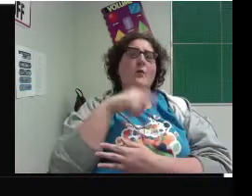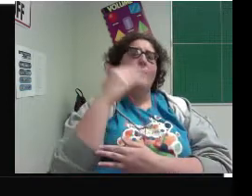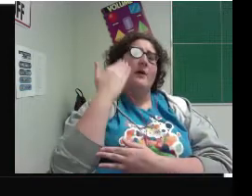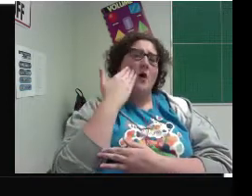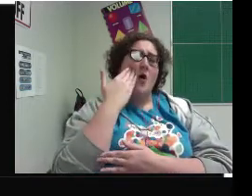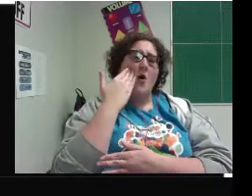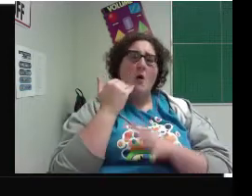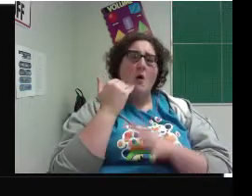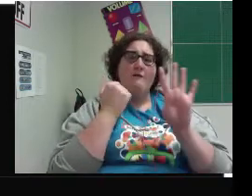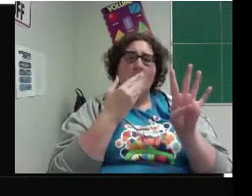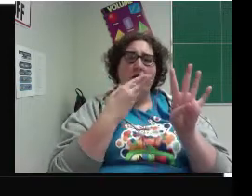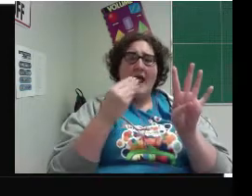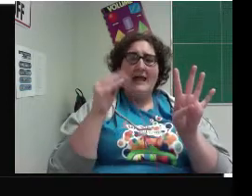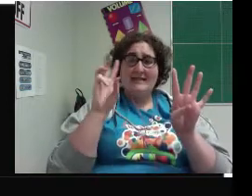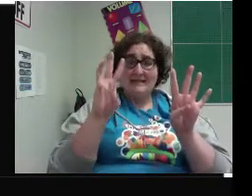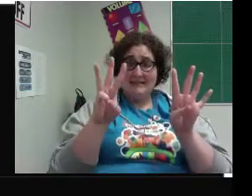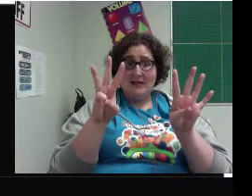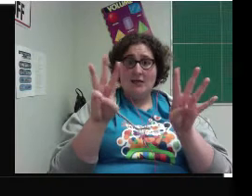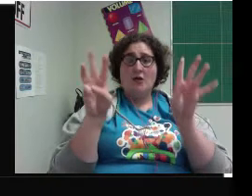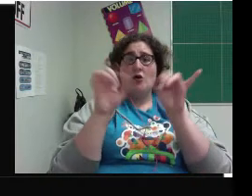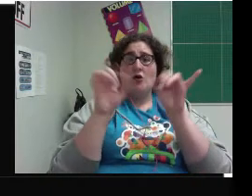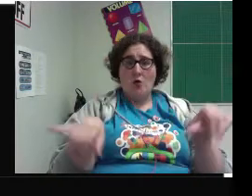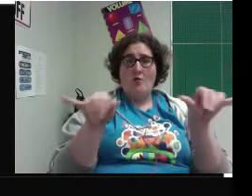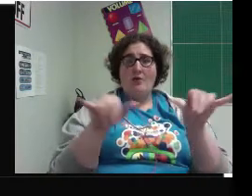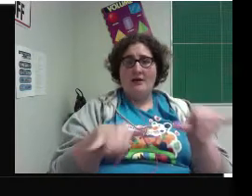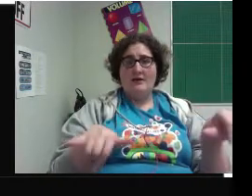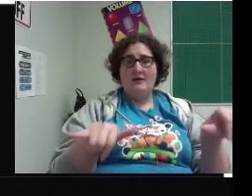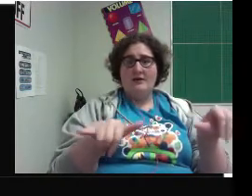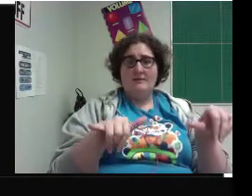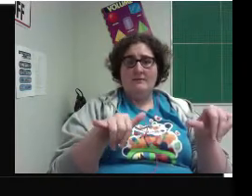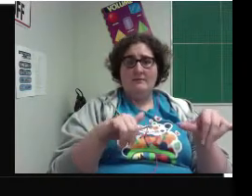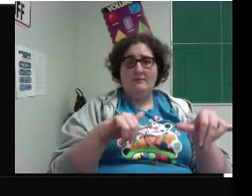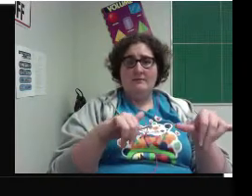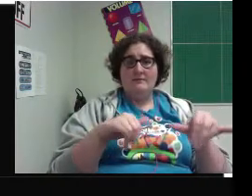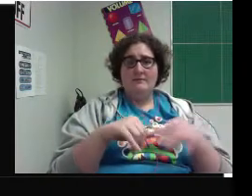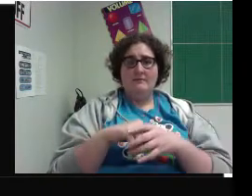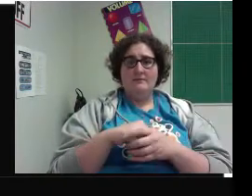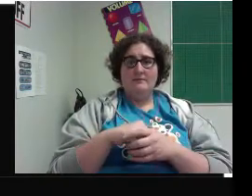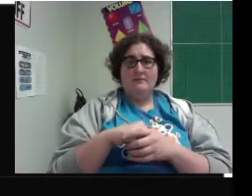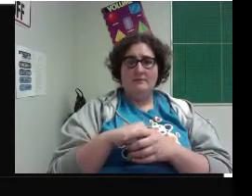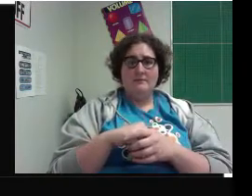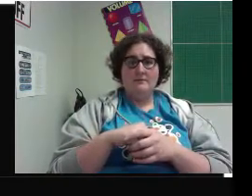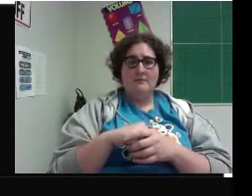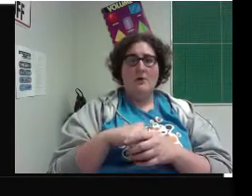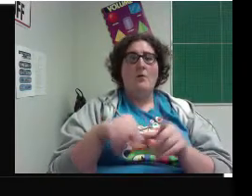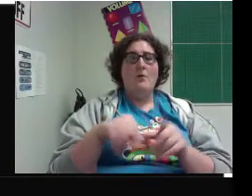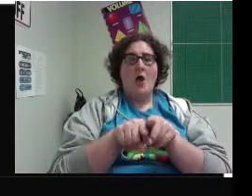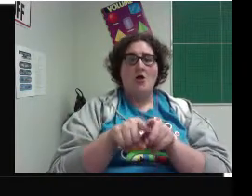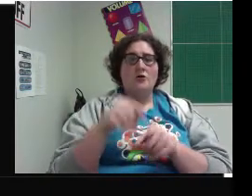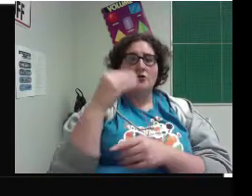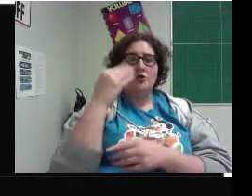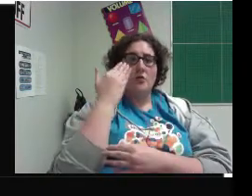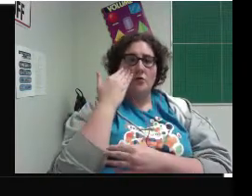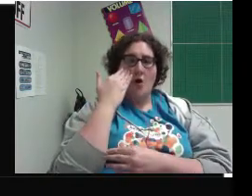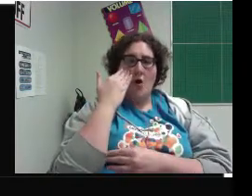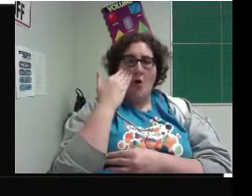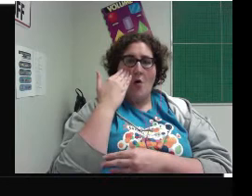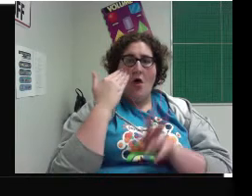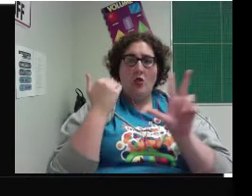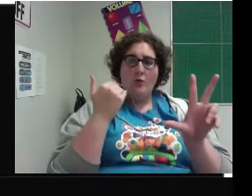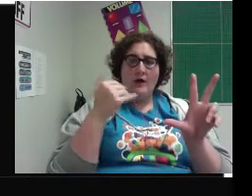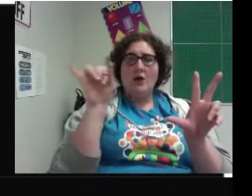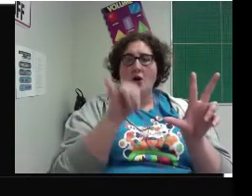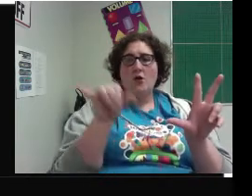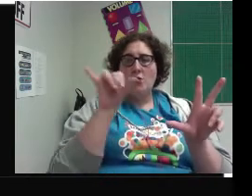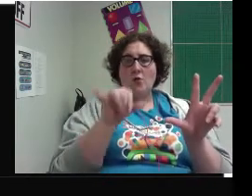4 and 6 are congruent to each other, And we also know that angle 3